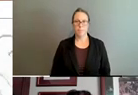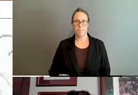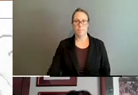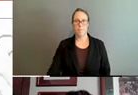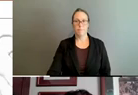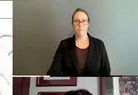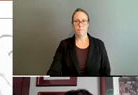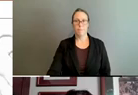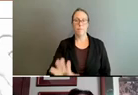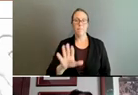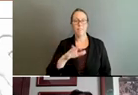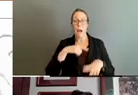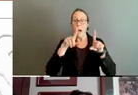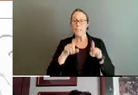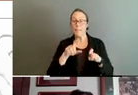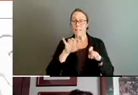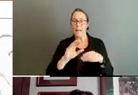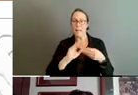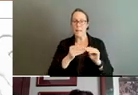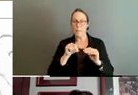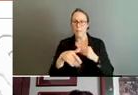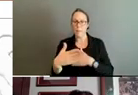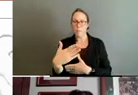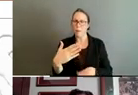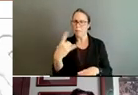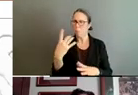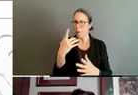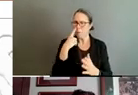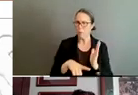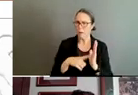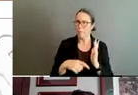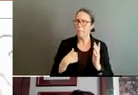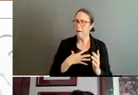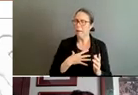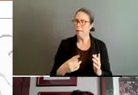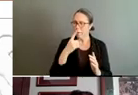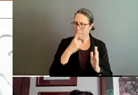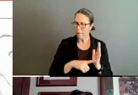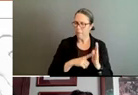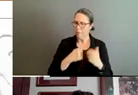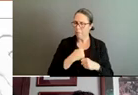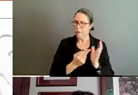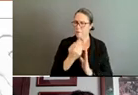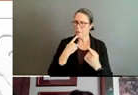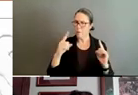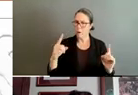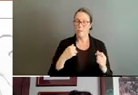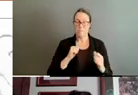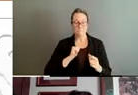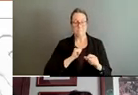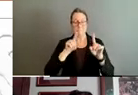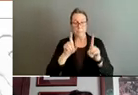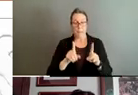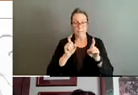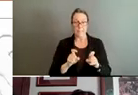And I did test it out this morning as well, just to make sure. I always like to test out numbers to always make sure they work. And I tested it